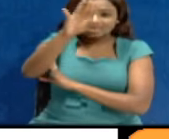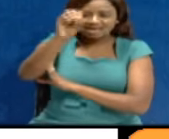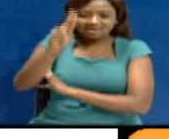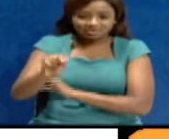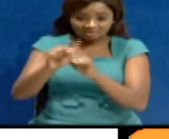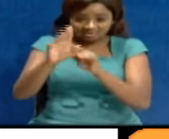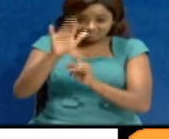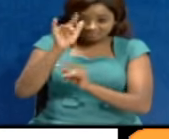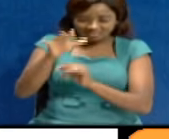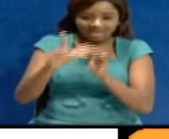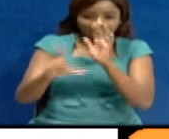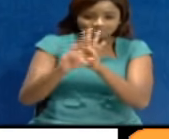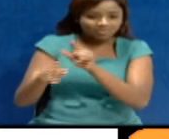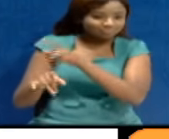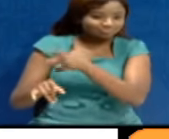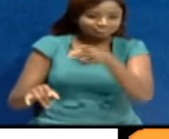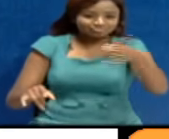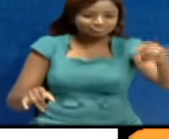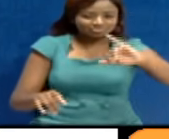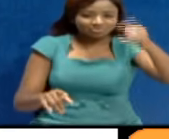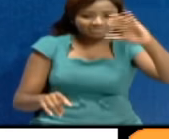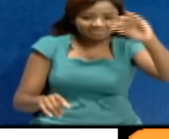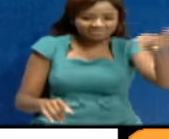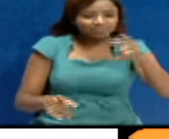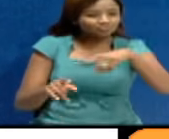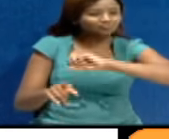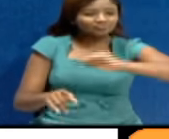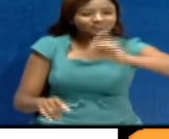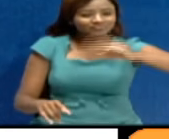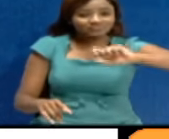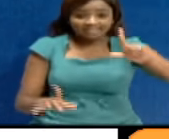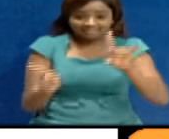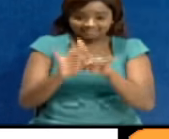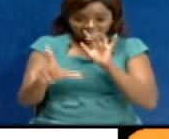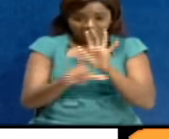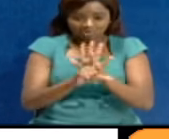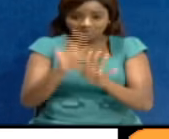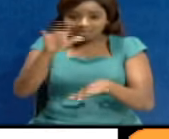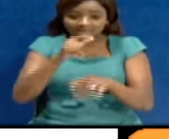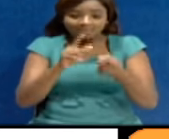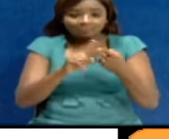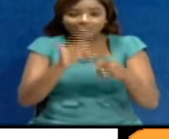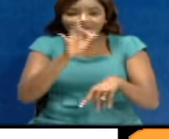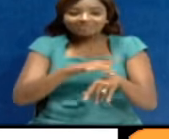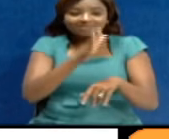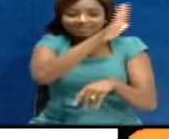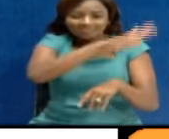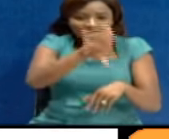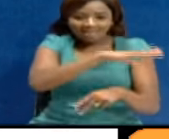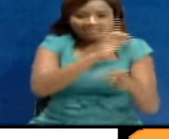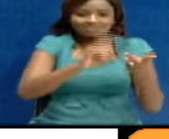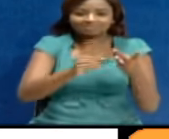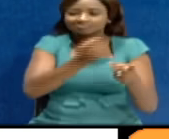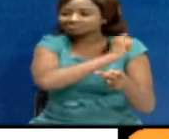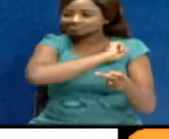and the law shall go forth from Jerusalem to the ends of the earth. I tell you, the law shall go forth from the parliament of Kenya in Nairobi